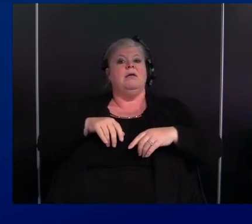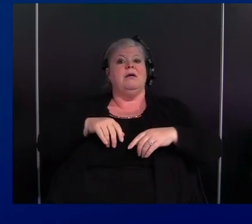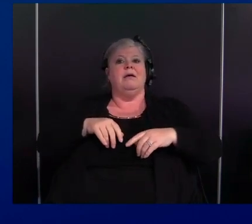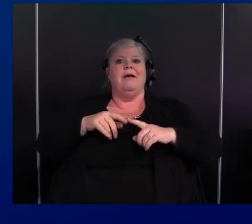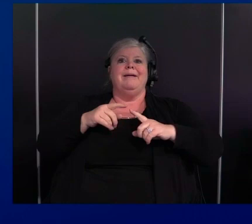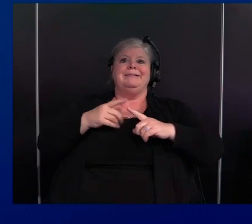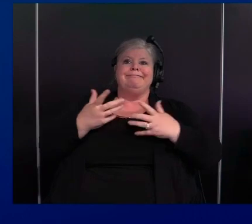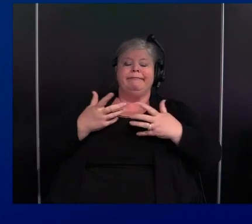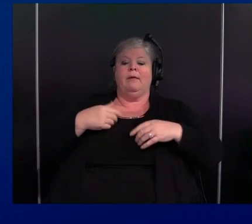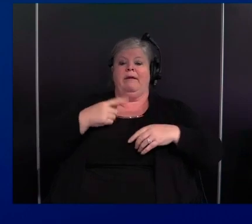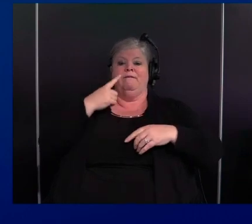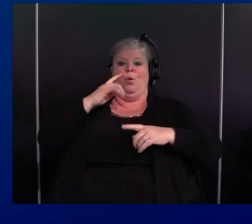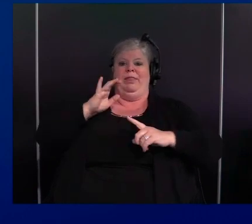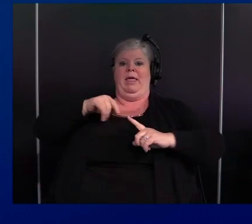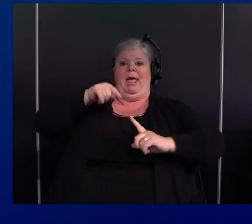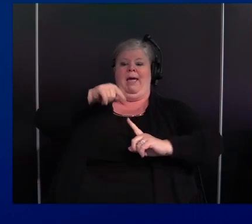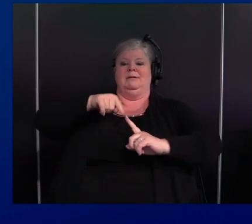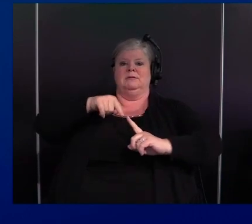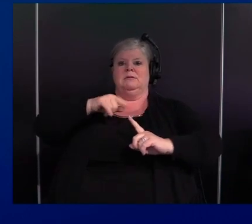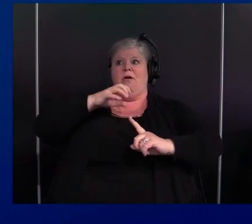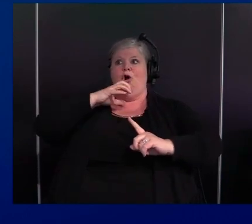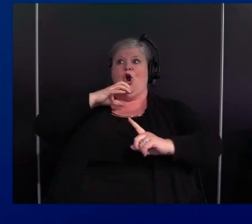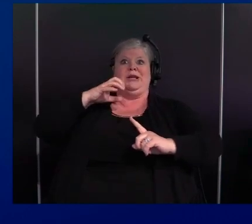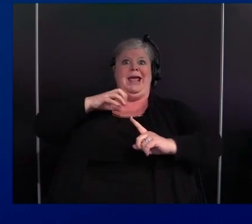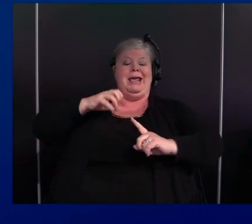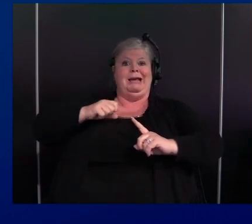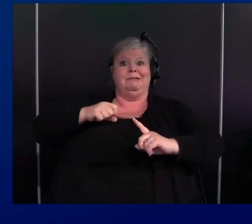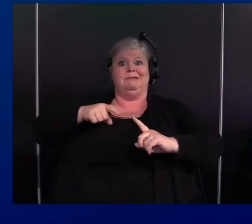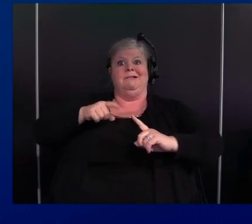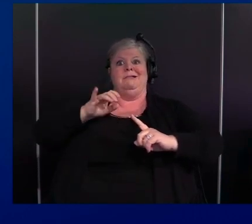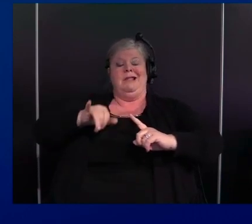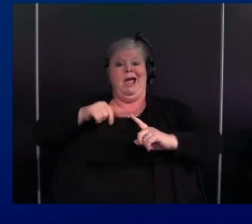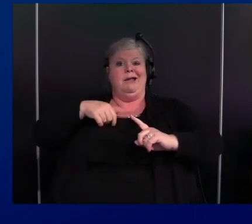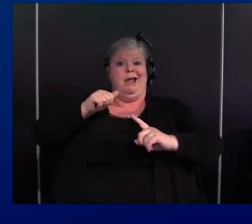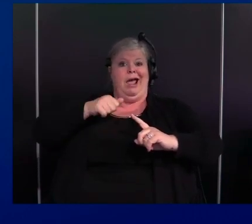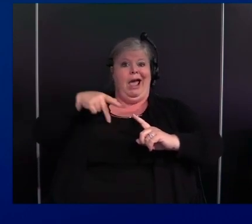the pun, but cryptic application interface to the